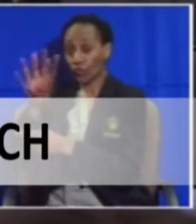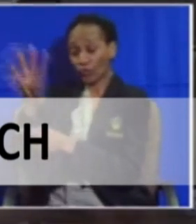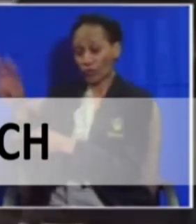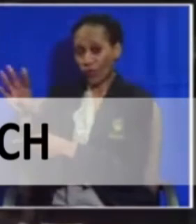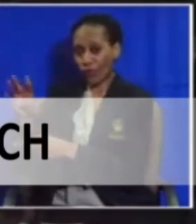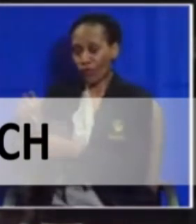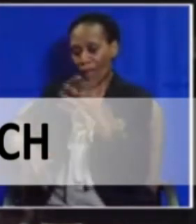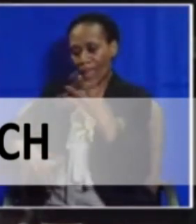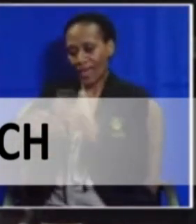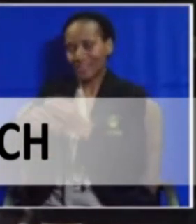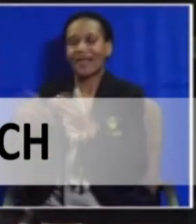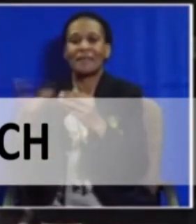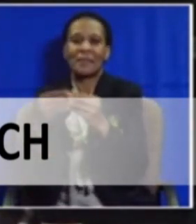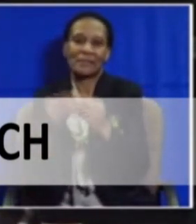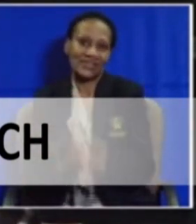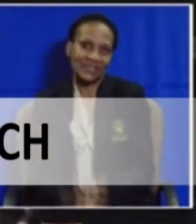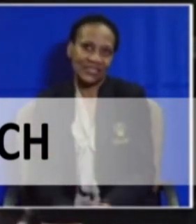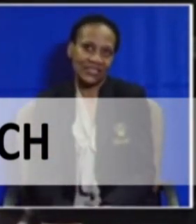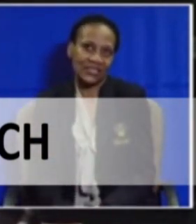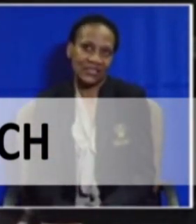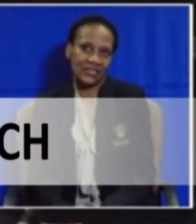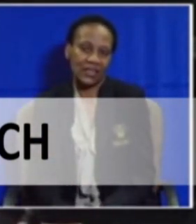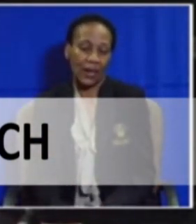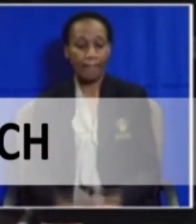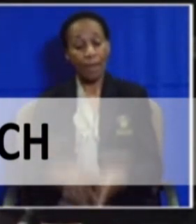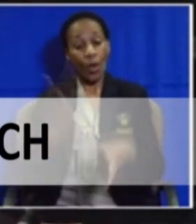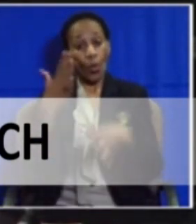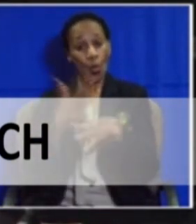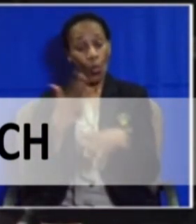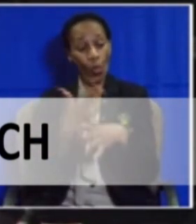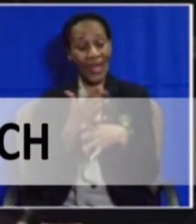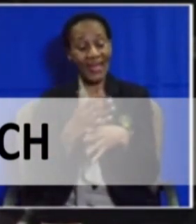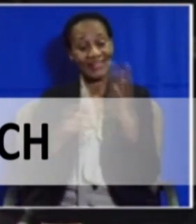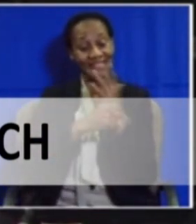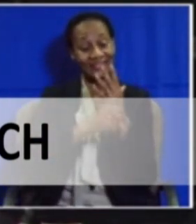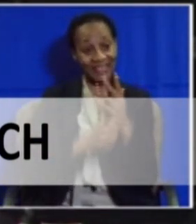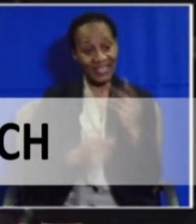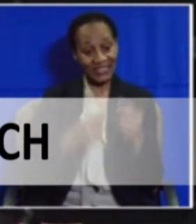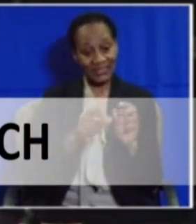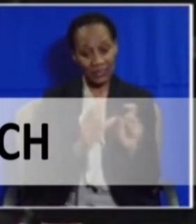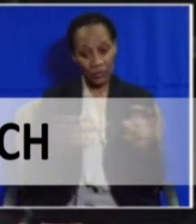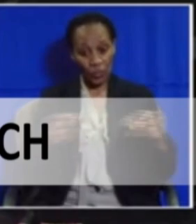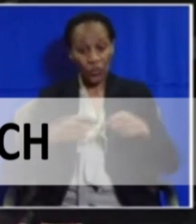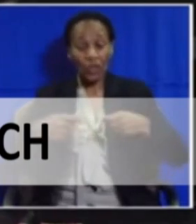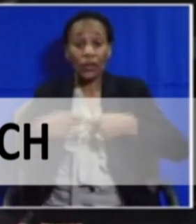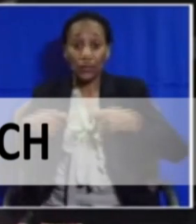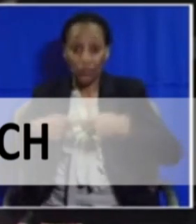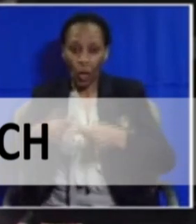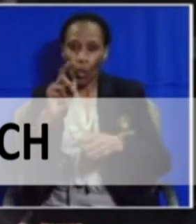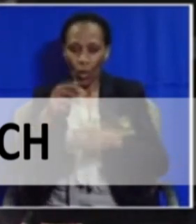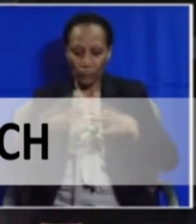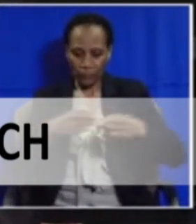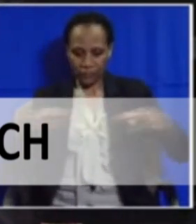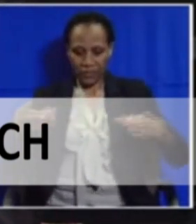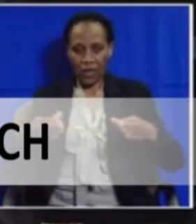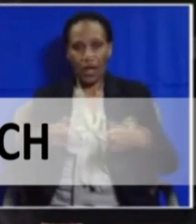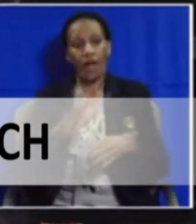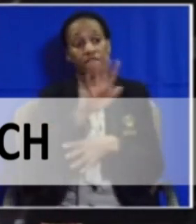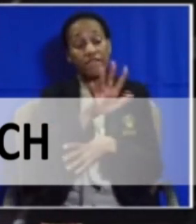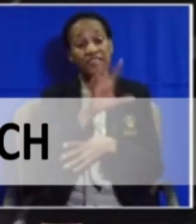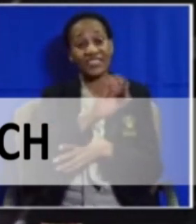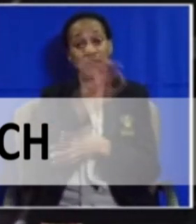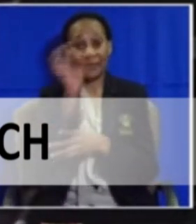members. The employment tax incentives will be expanded through a 50% increase